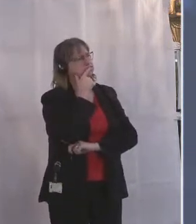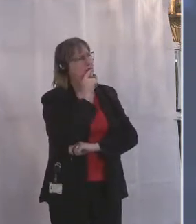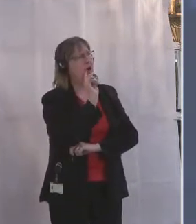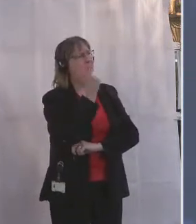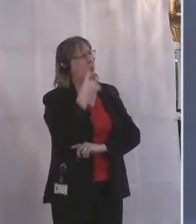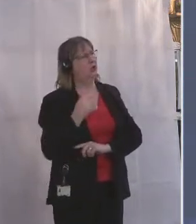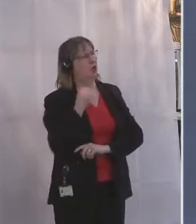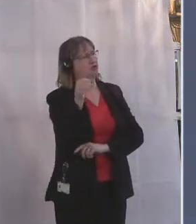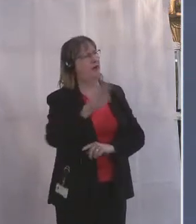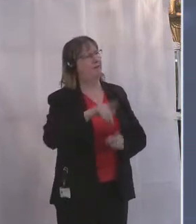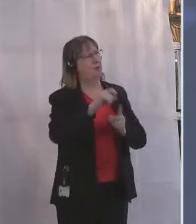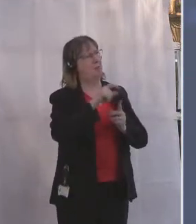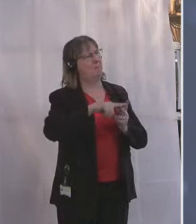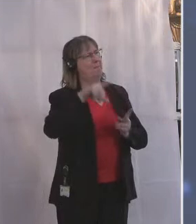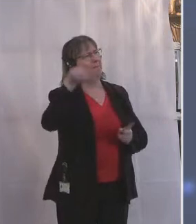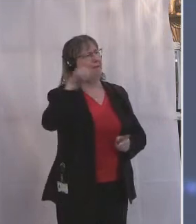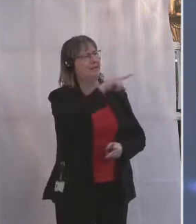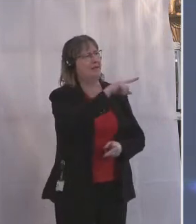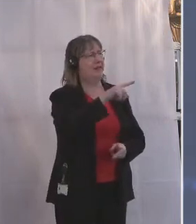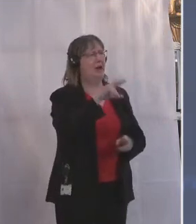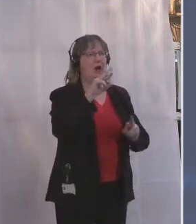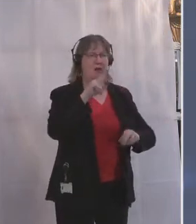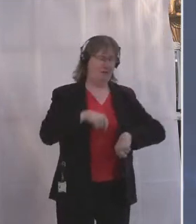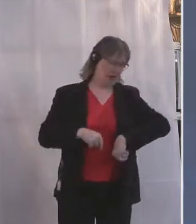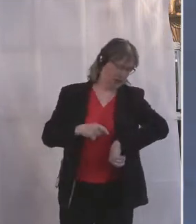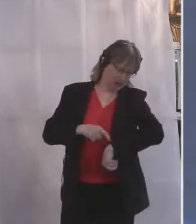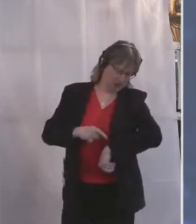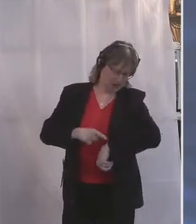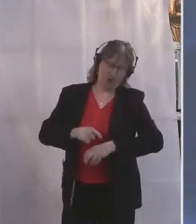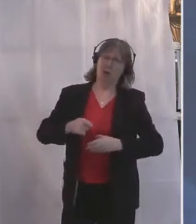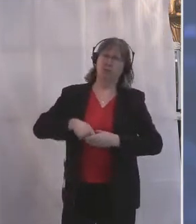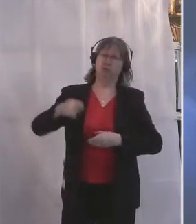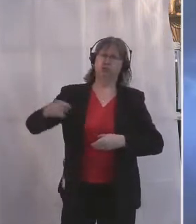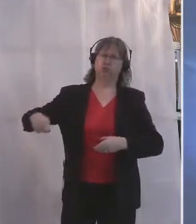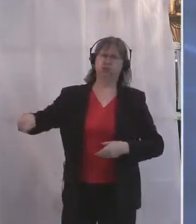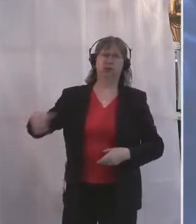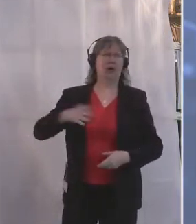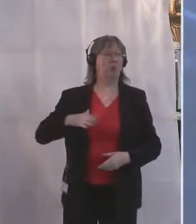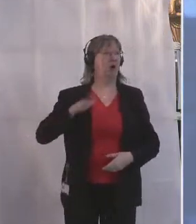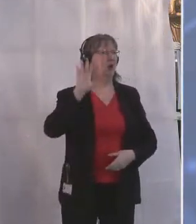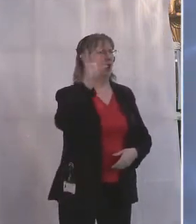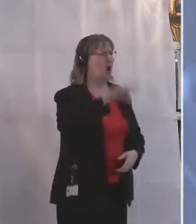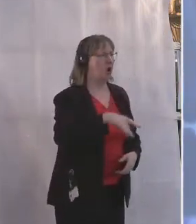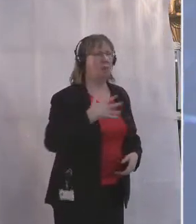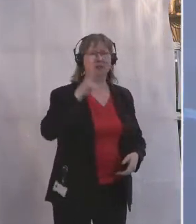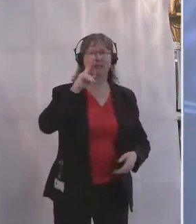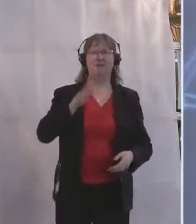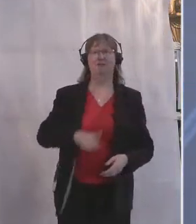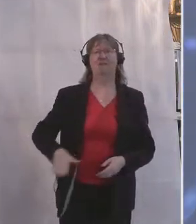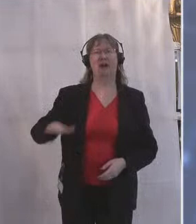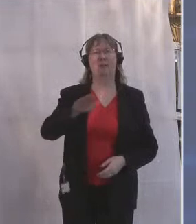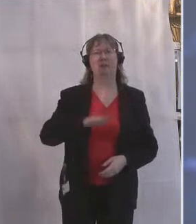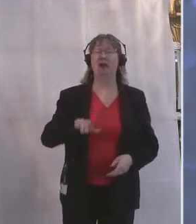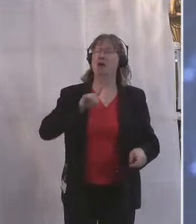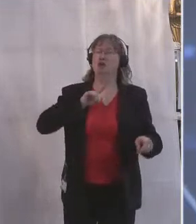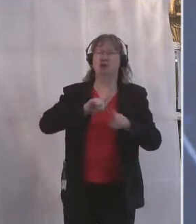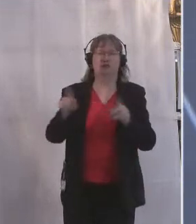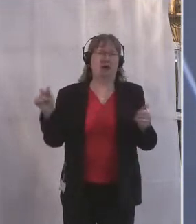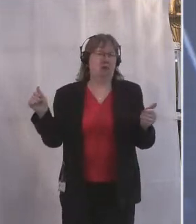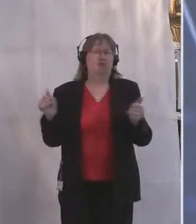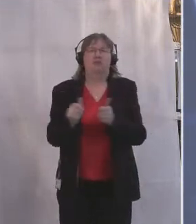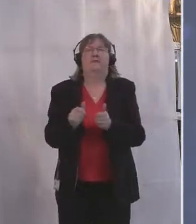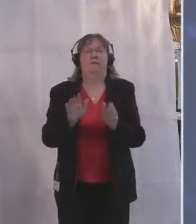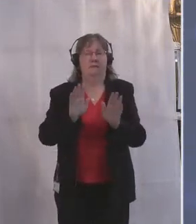1 o'clock train from Piccadilly? I hope she doesn't take too long. And I want to get home and see my family and see my loved ones, so I'll try to be as